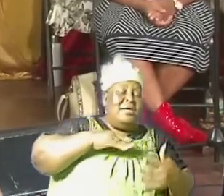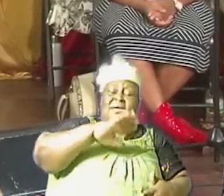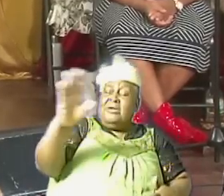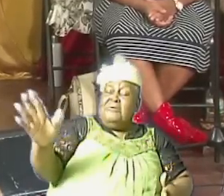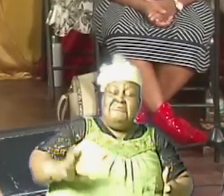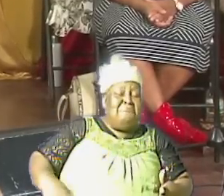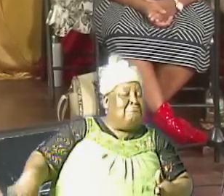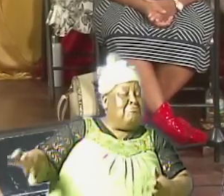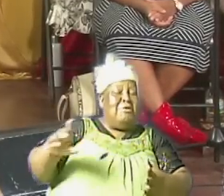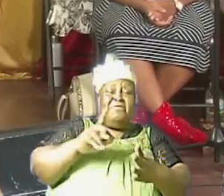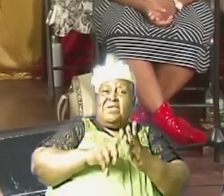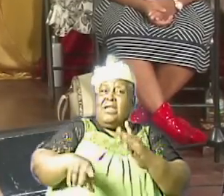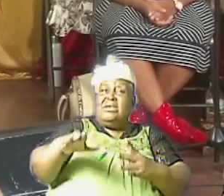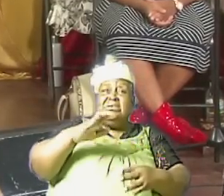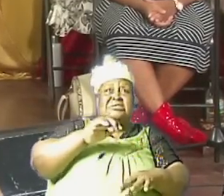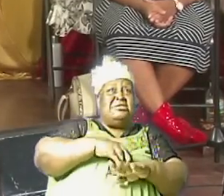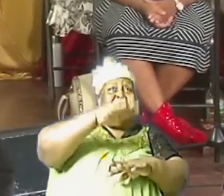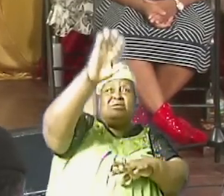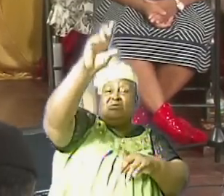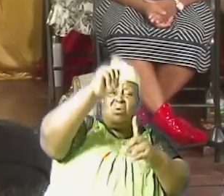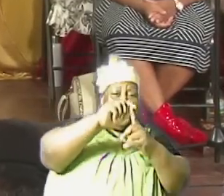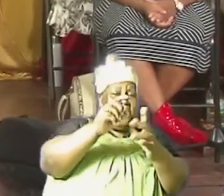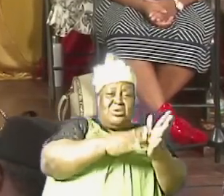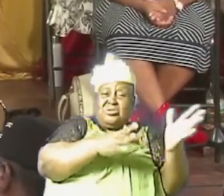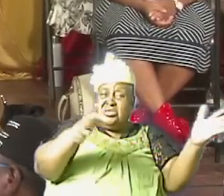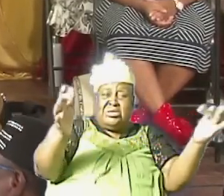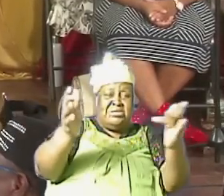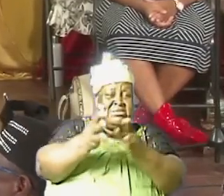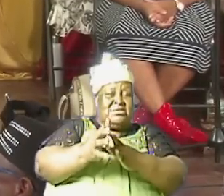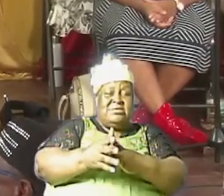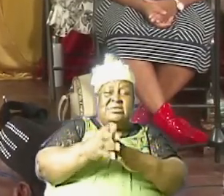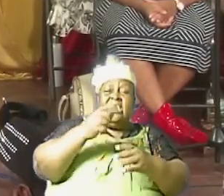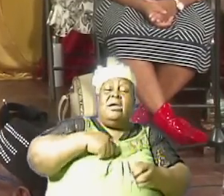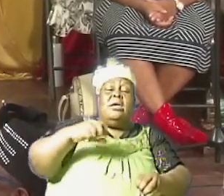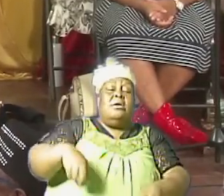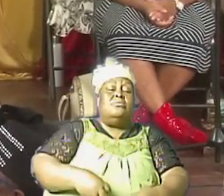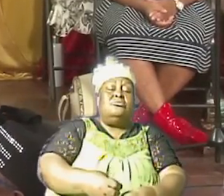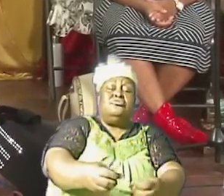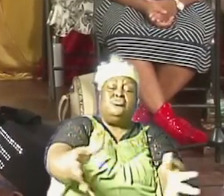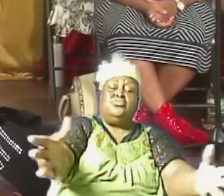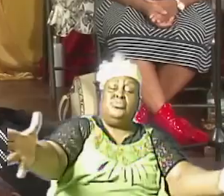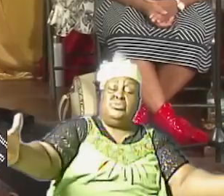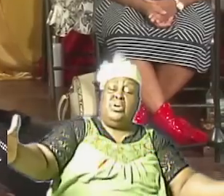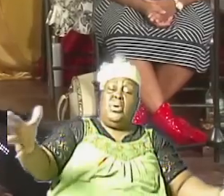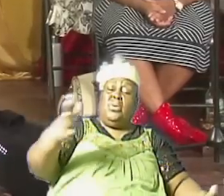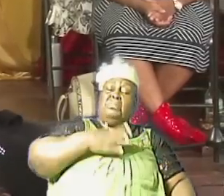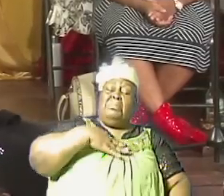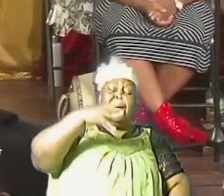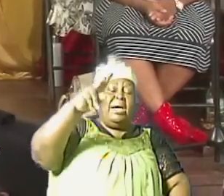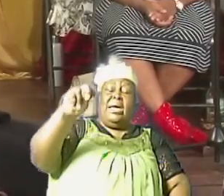But nevertheless, at your words, I will let down